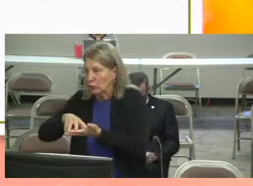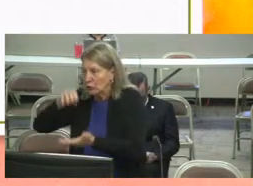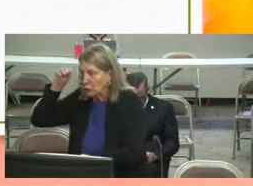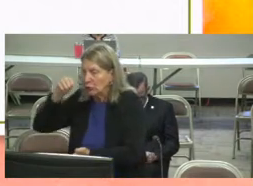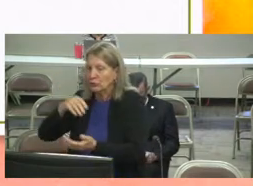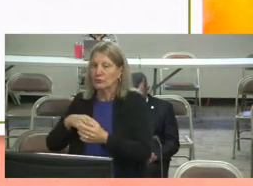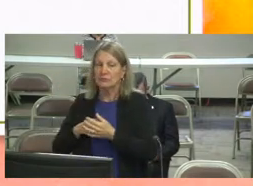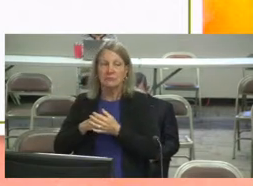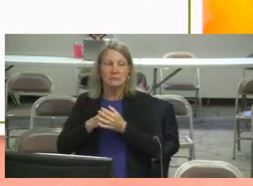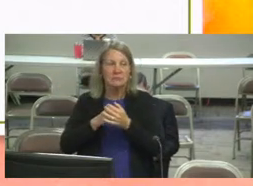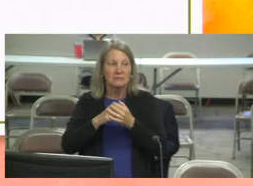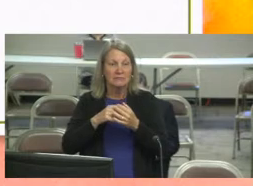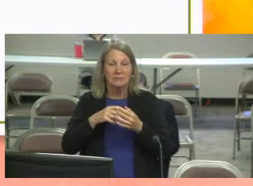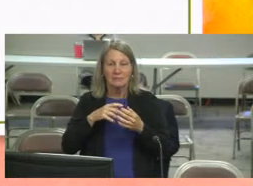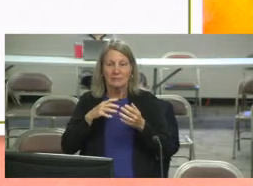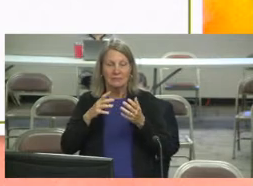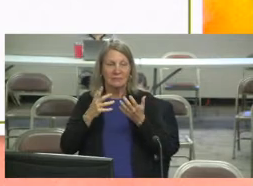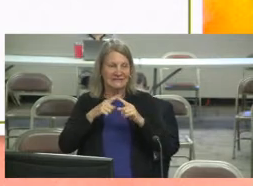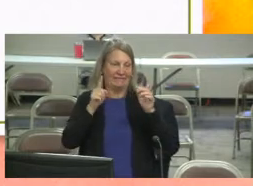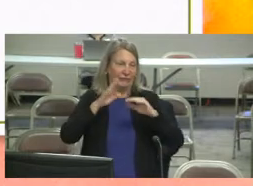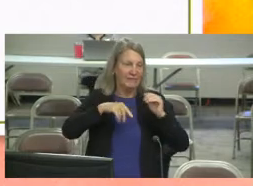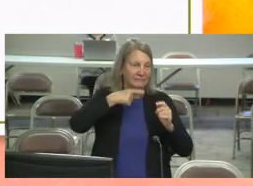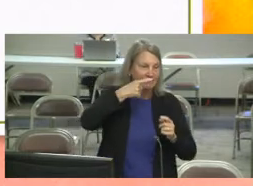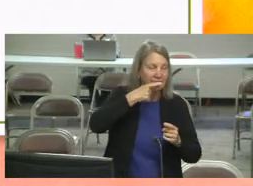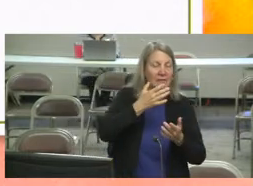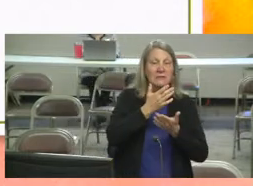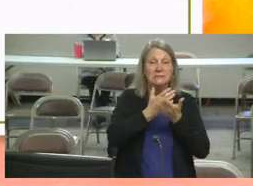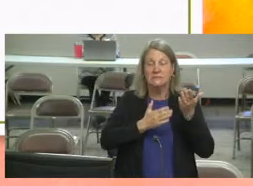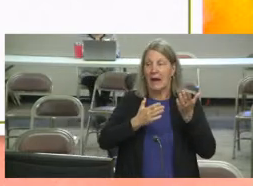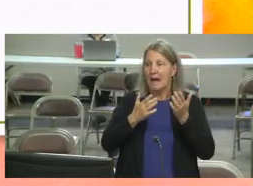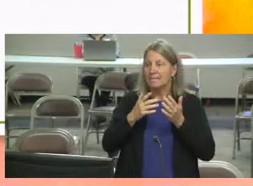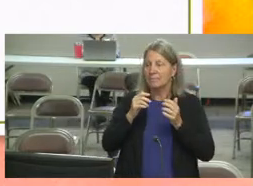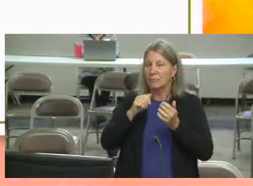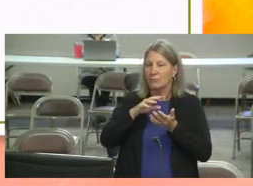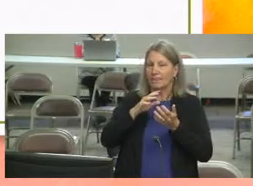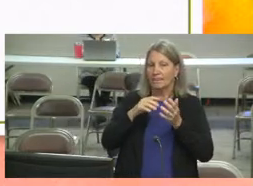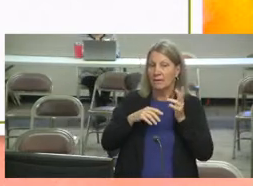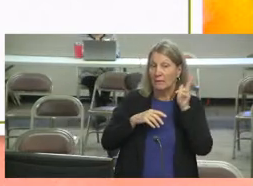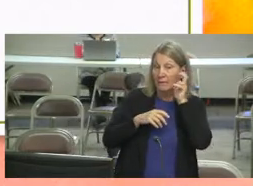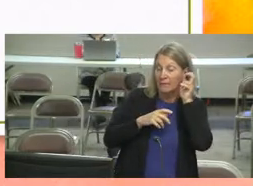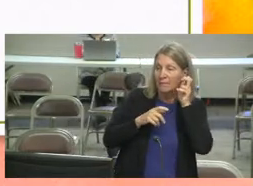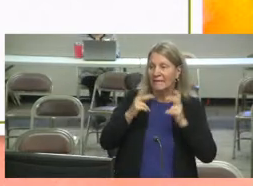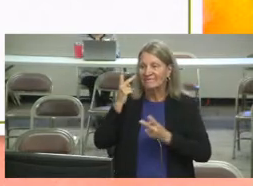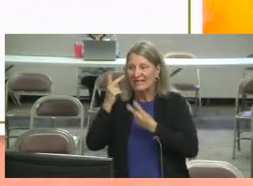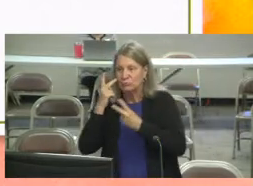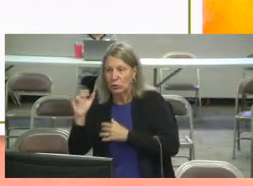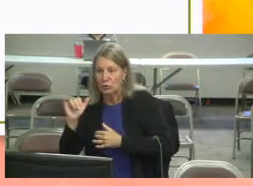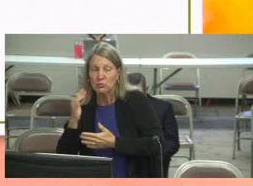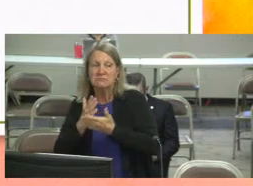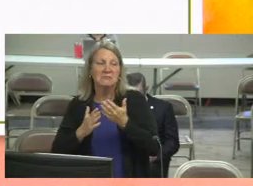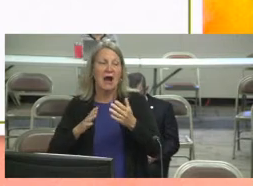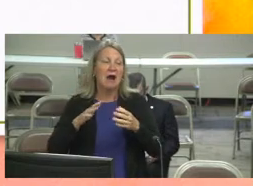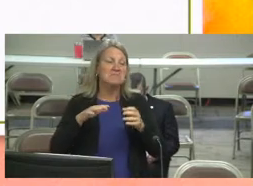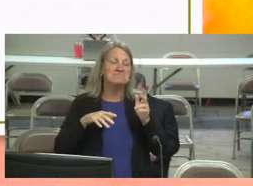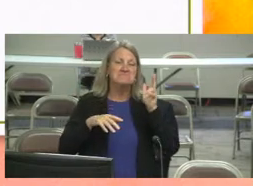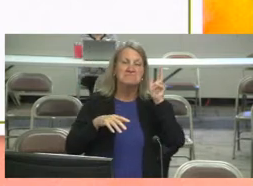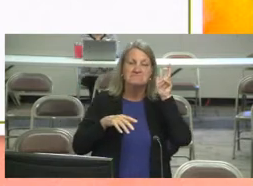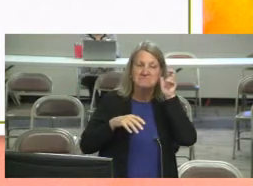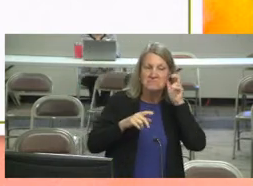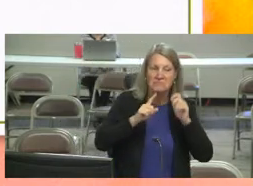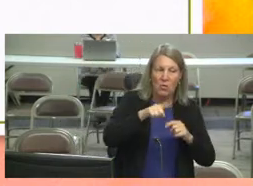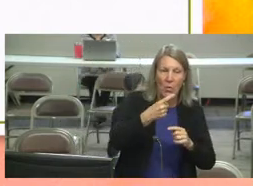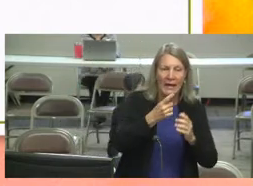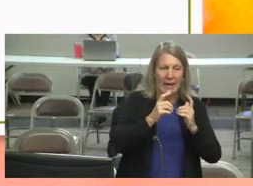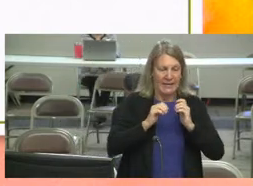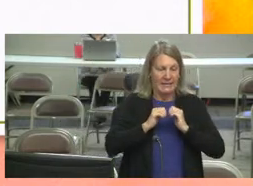becoming aware of access how children learn and how deaf children learn being different from hearing children